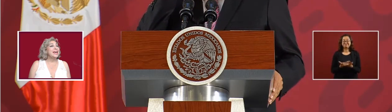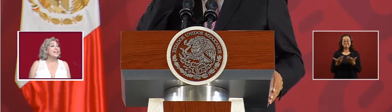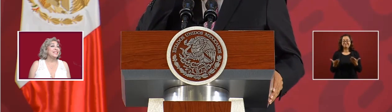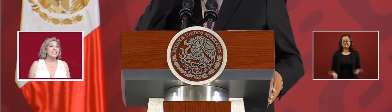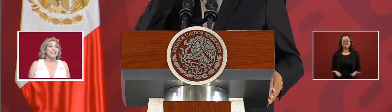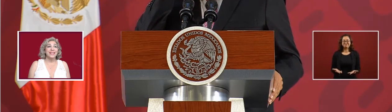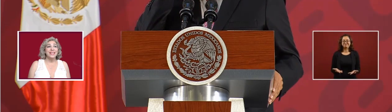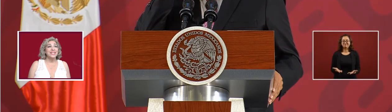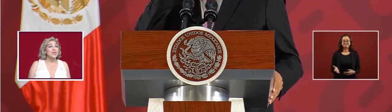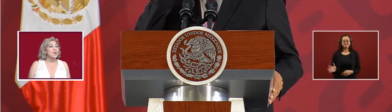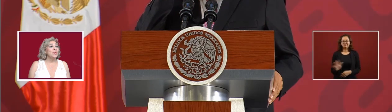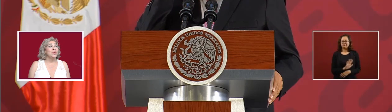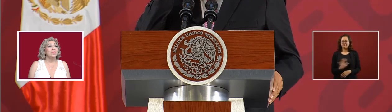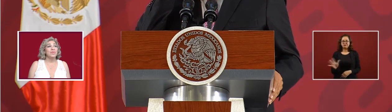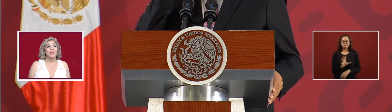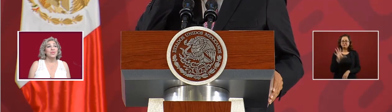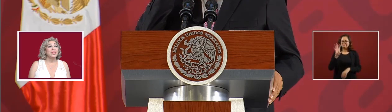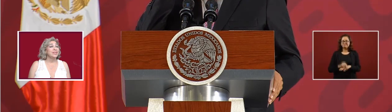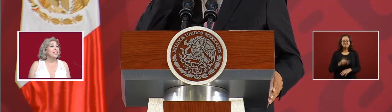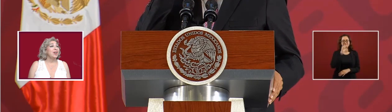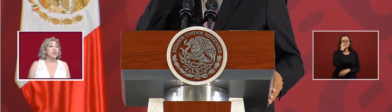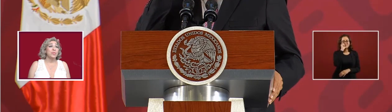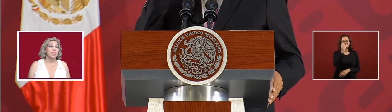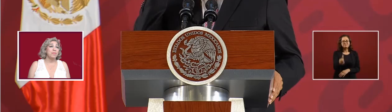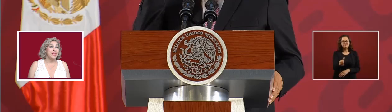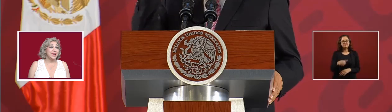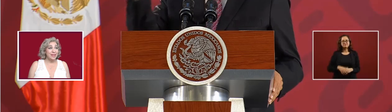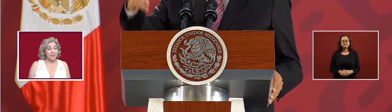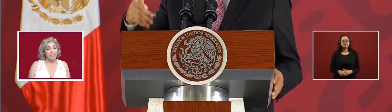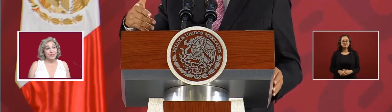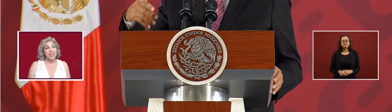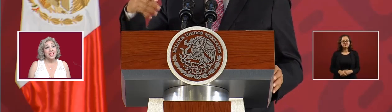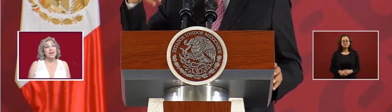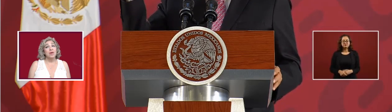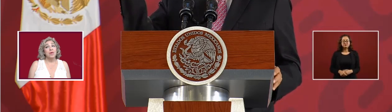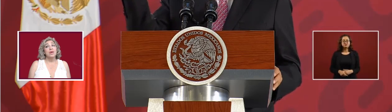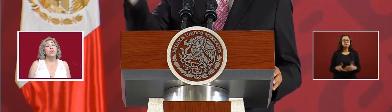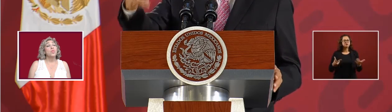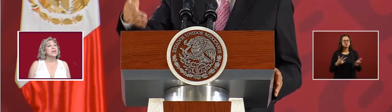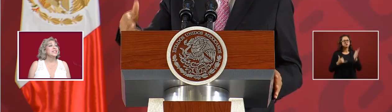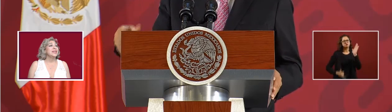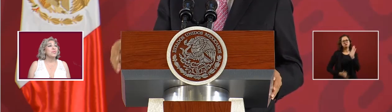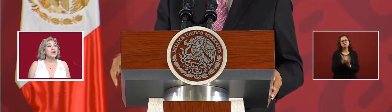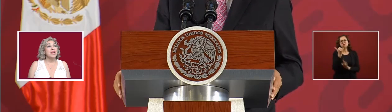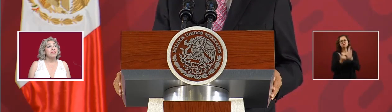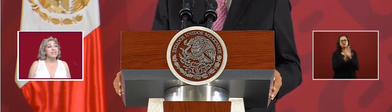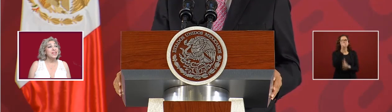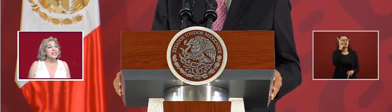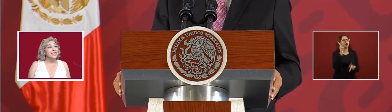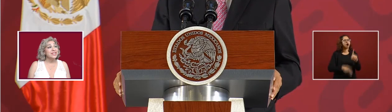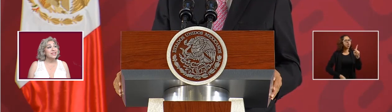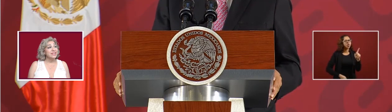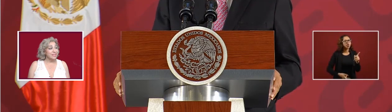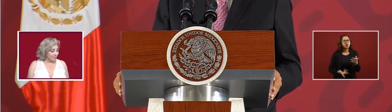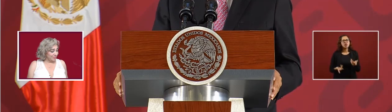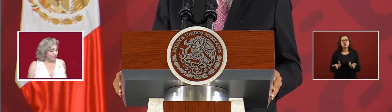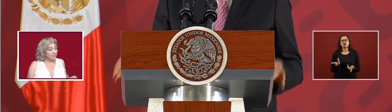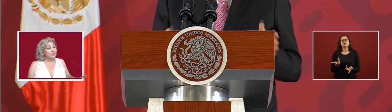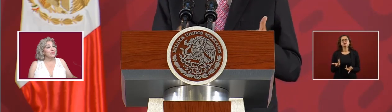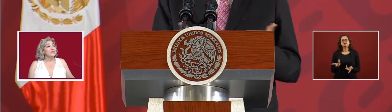that is no longer permitted works that were not finished